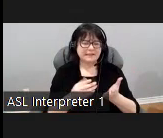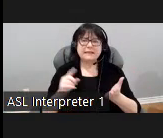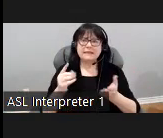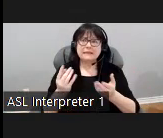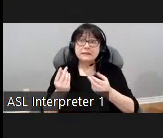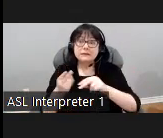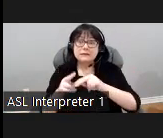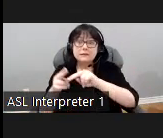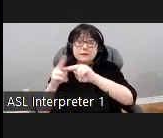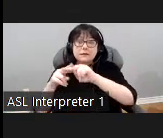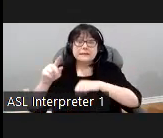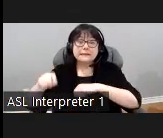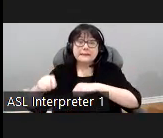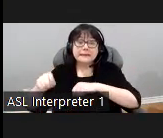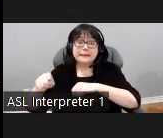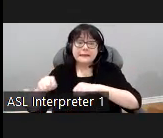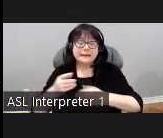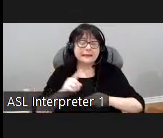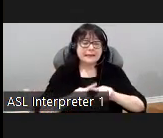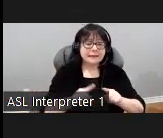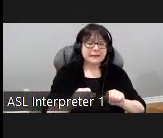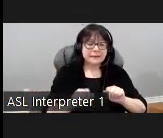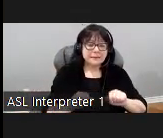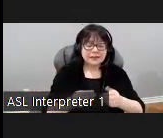is a bad situation.